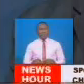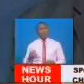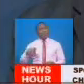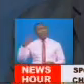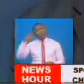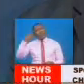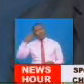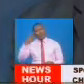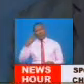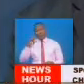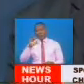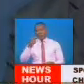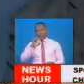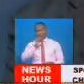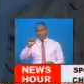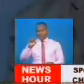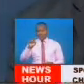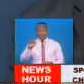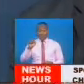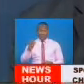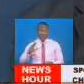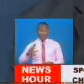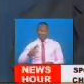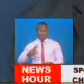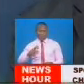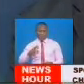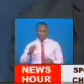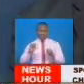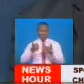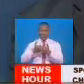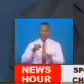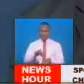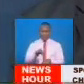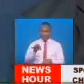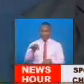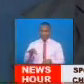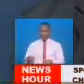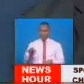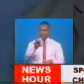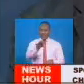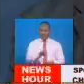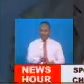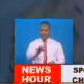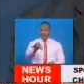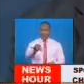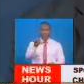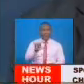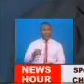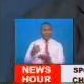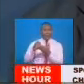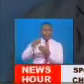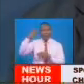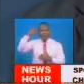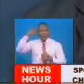is very strategic because apart from it being a game, it also aids in the emotional and mental